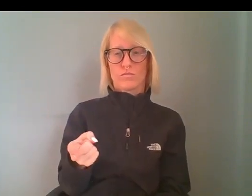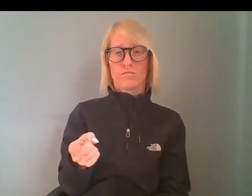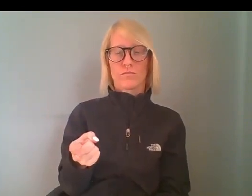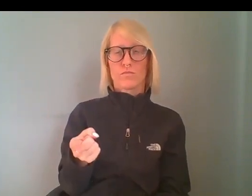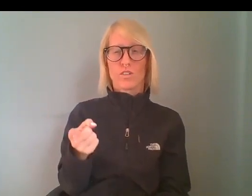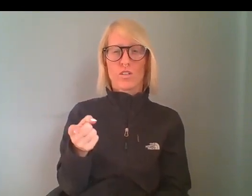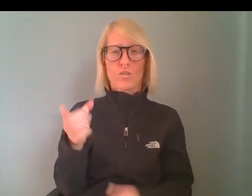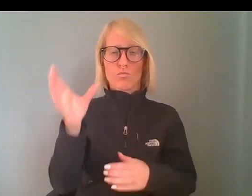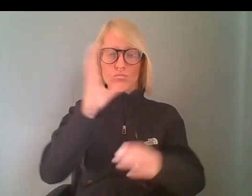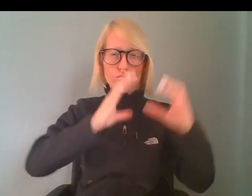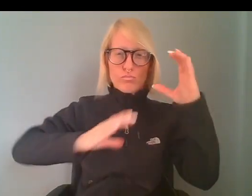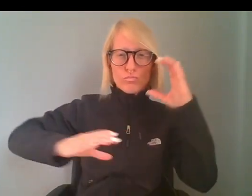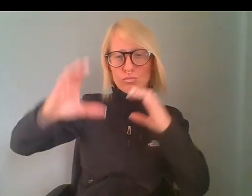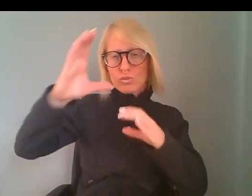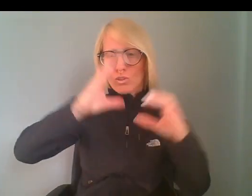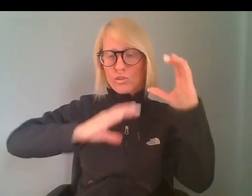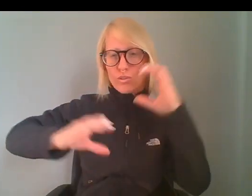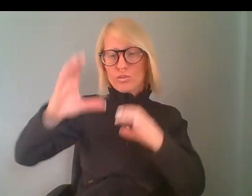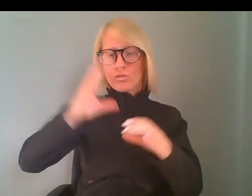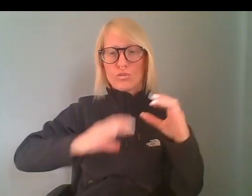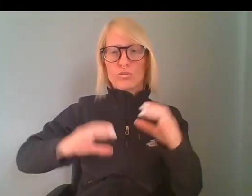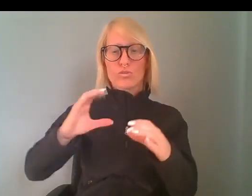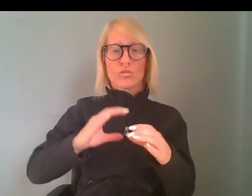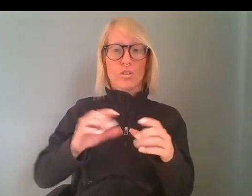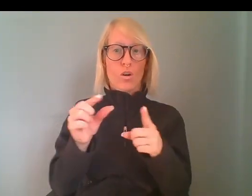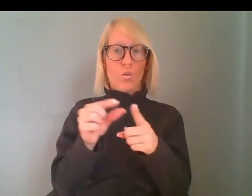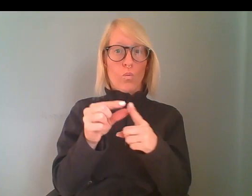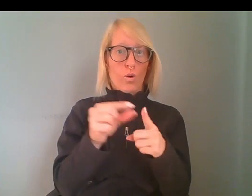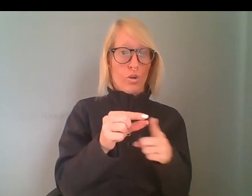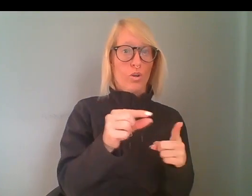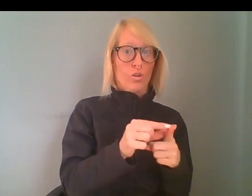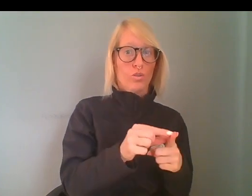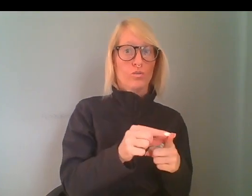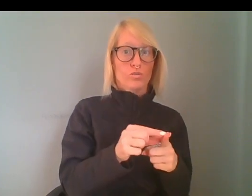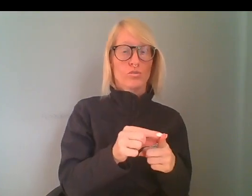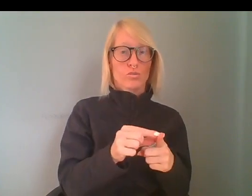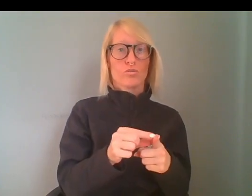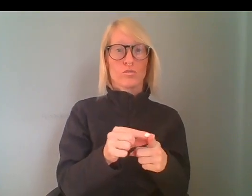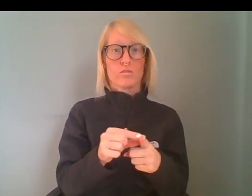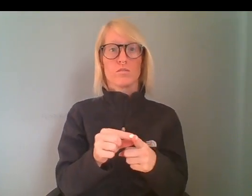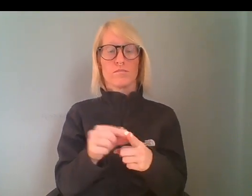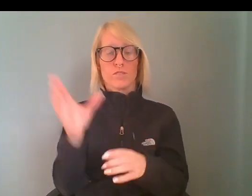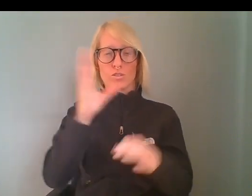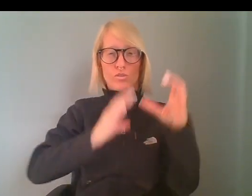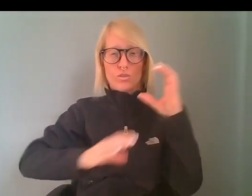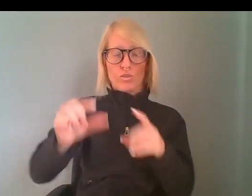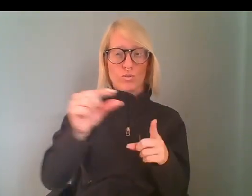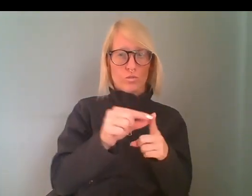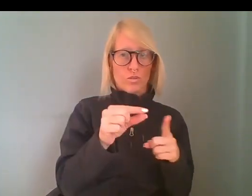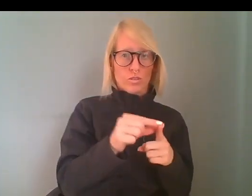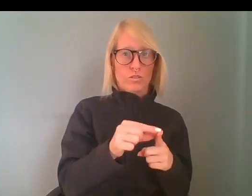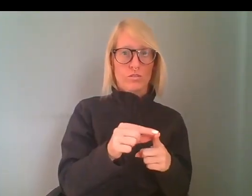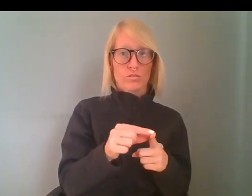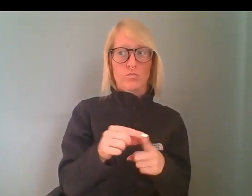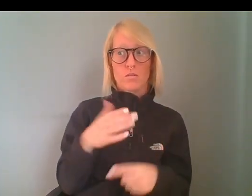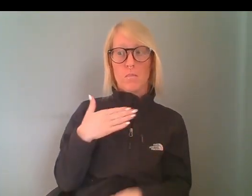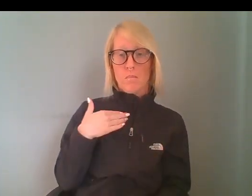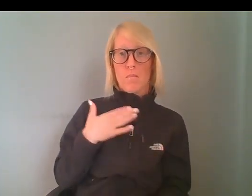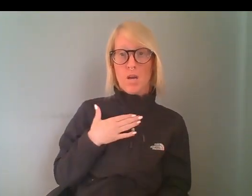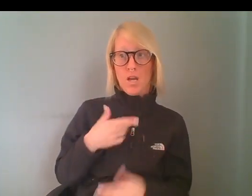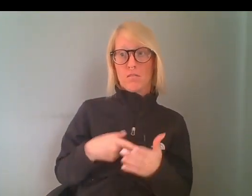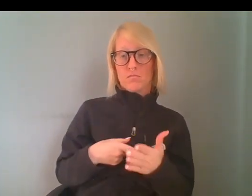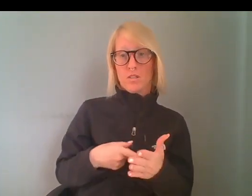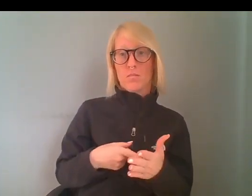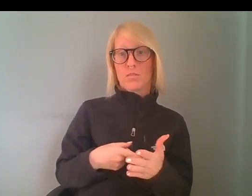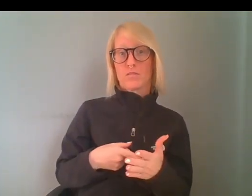you. So here you would put in your search term, which in my case, I do a search on Coastal Community